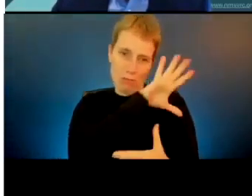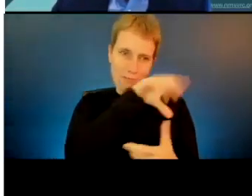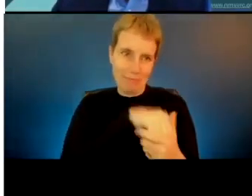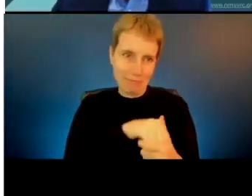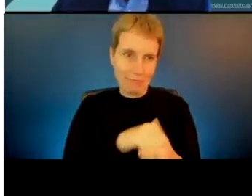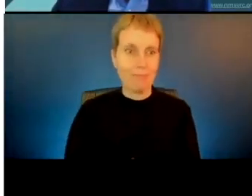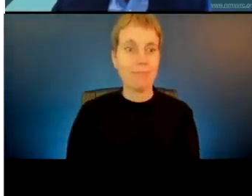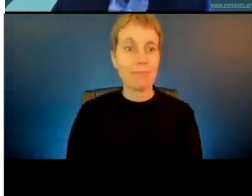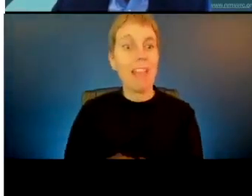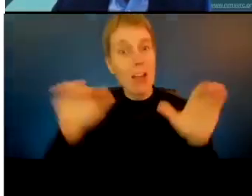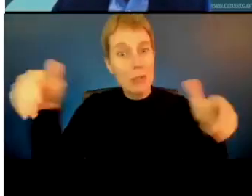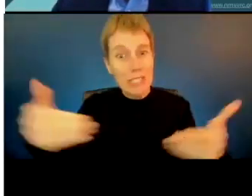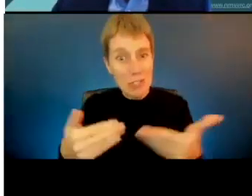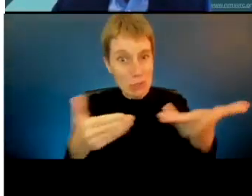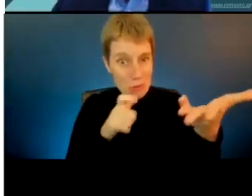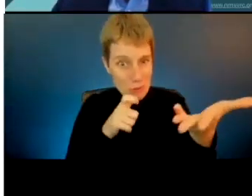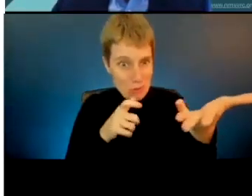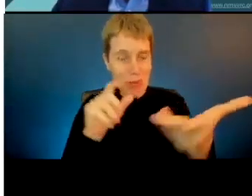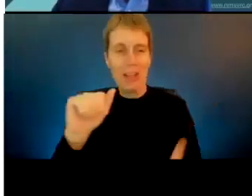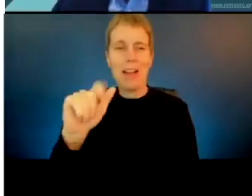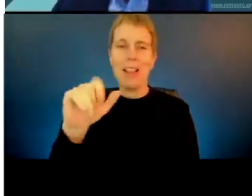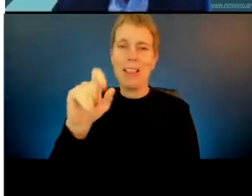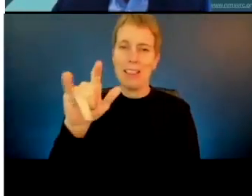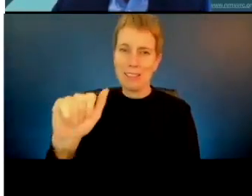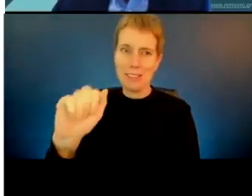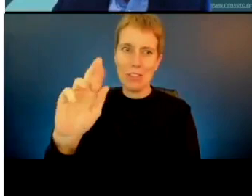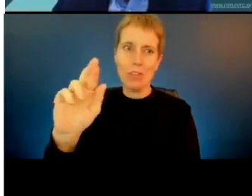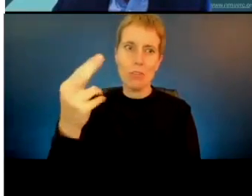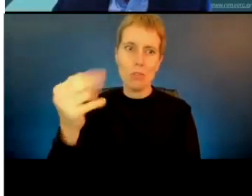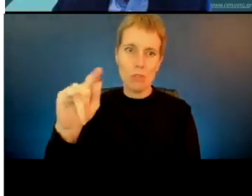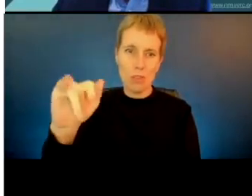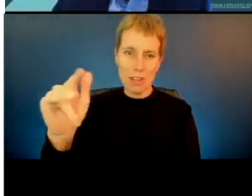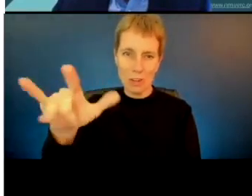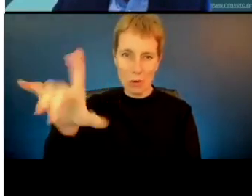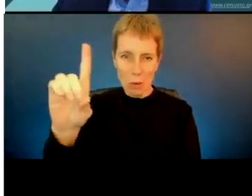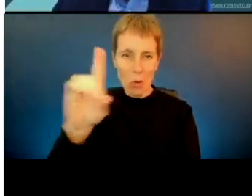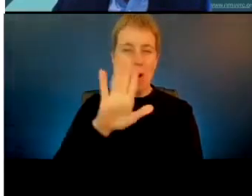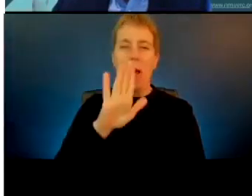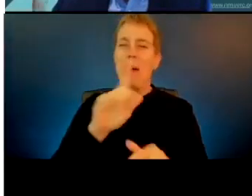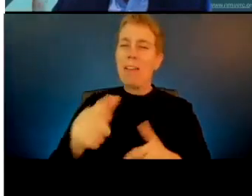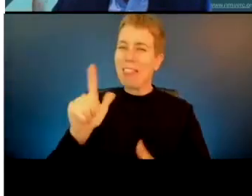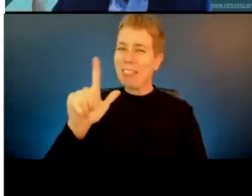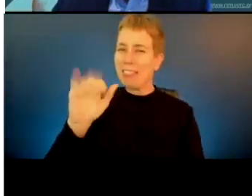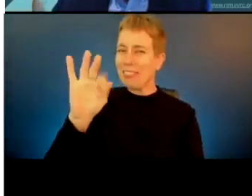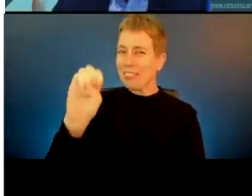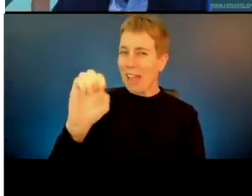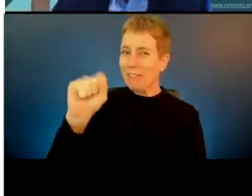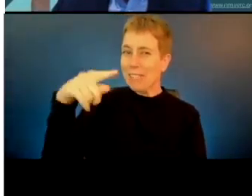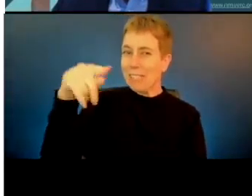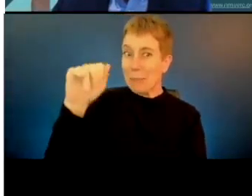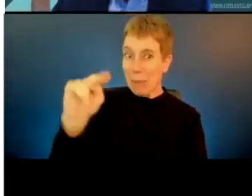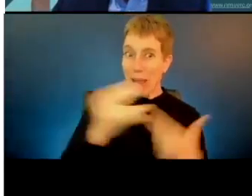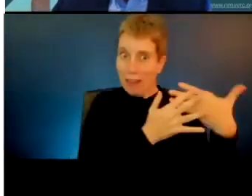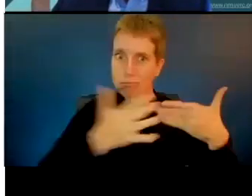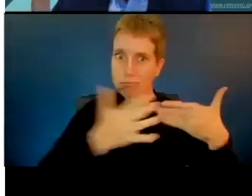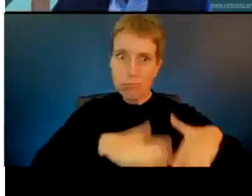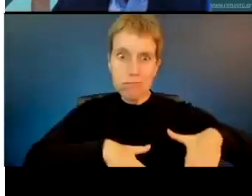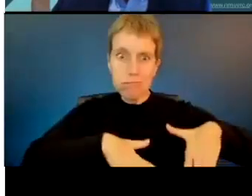trauma across the lifespan and its impact on victims, survivors, and community members affected by mass violence.